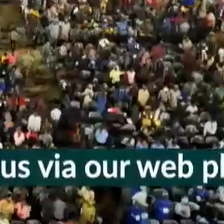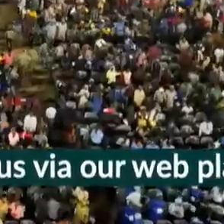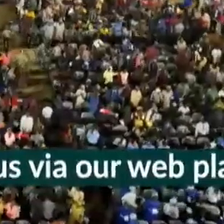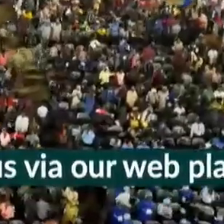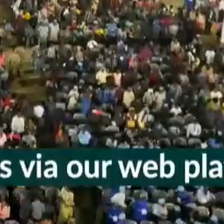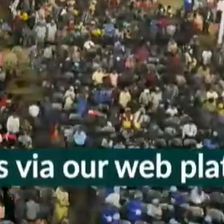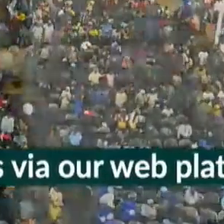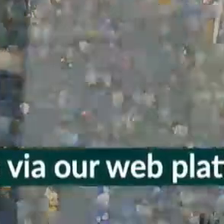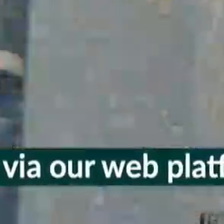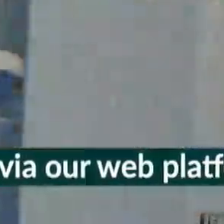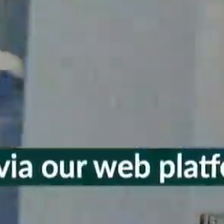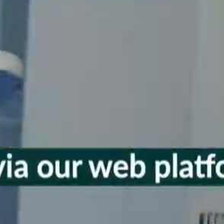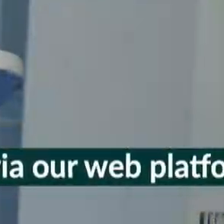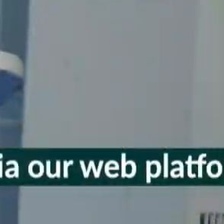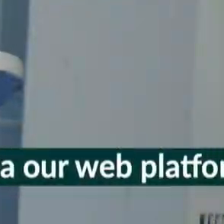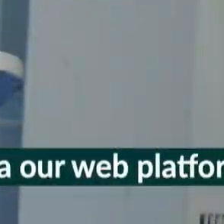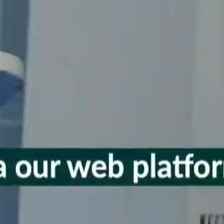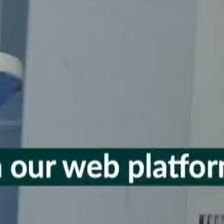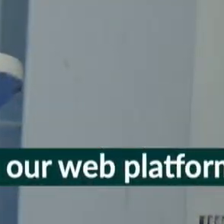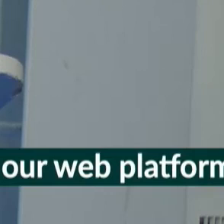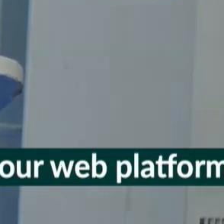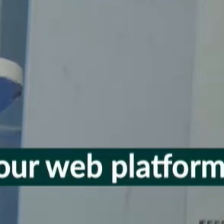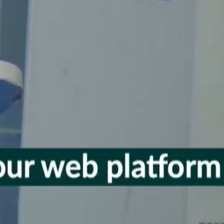there. Tonight is a night of